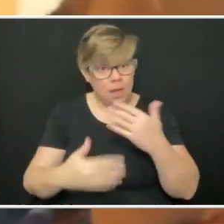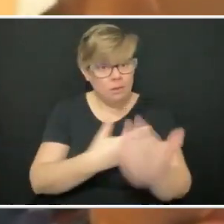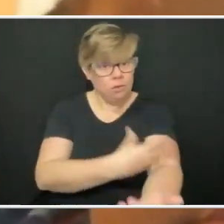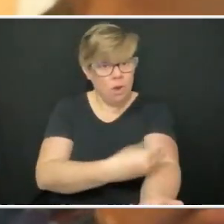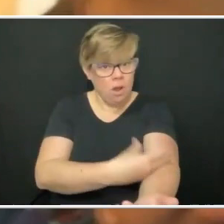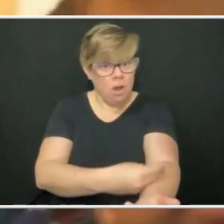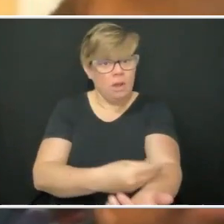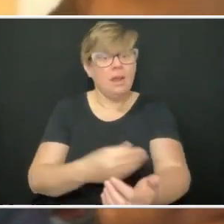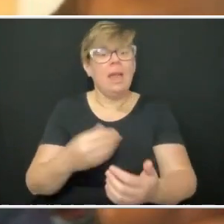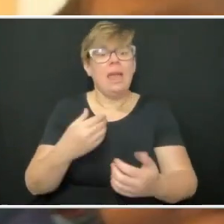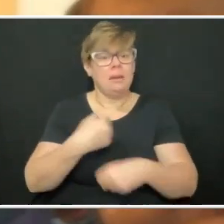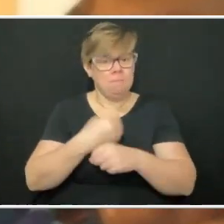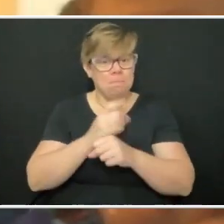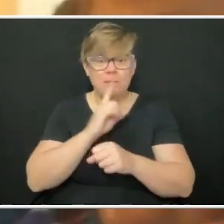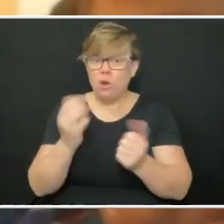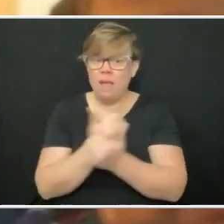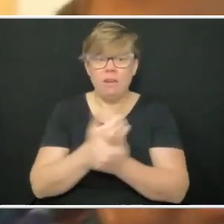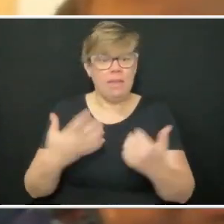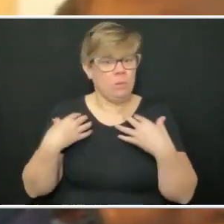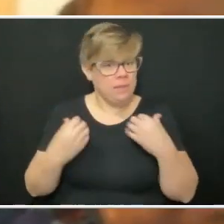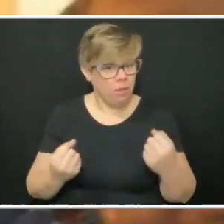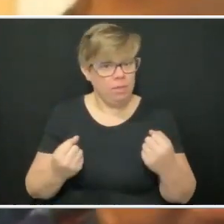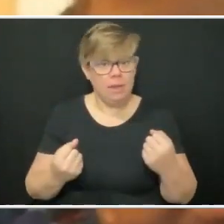sure everything was still healthy.